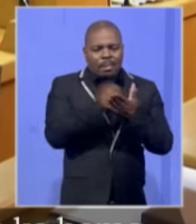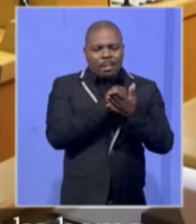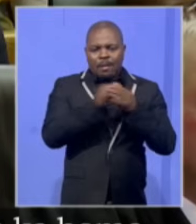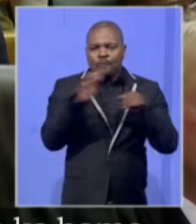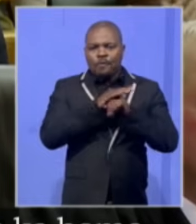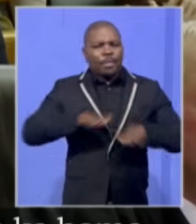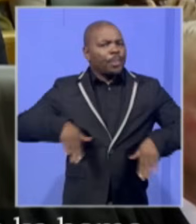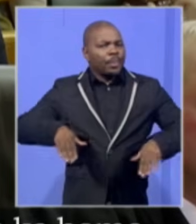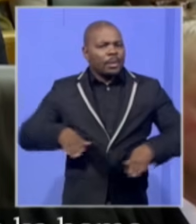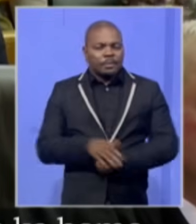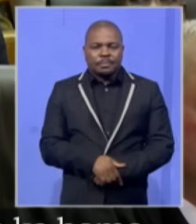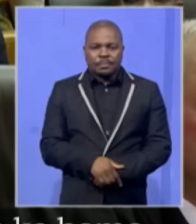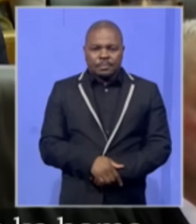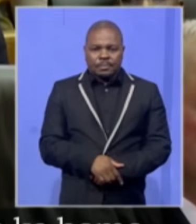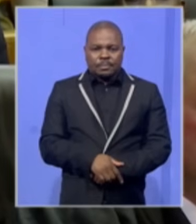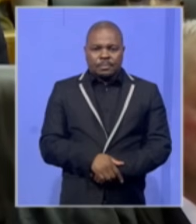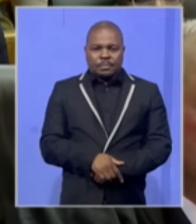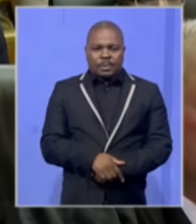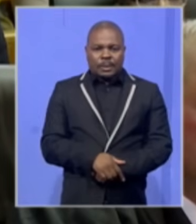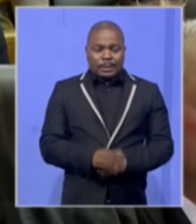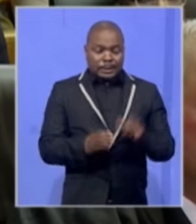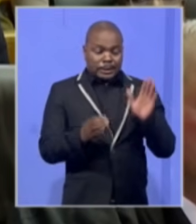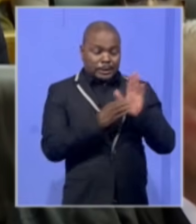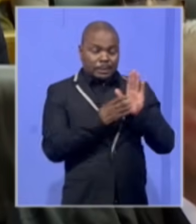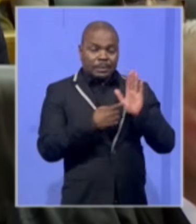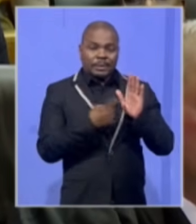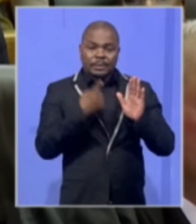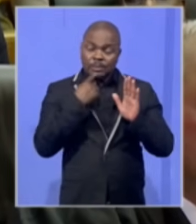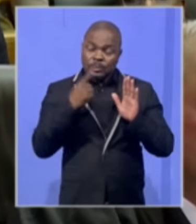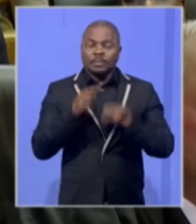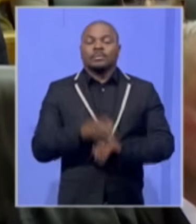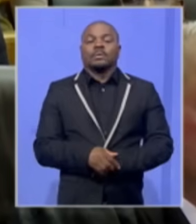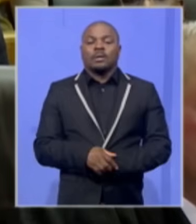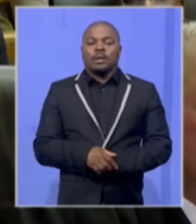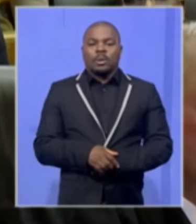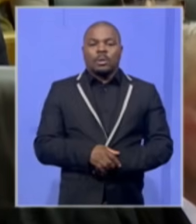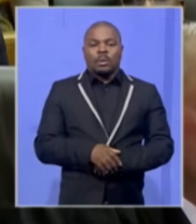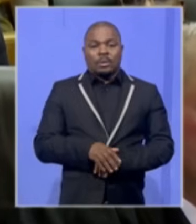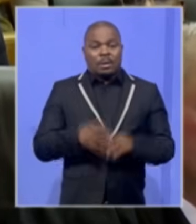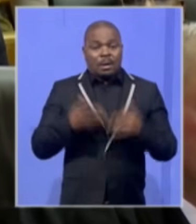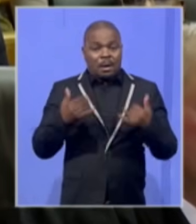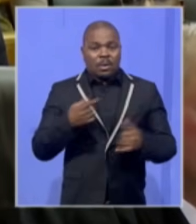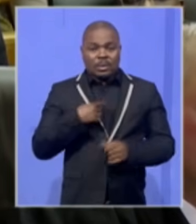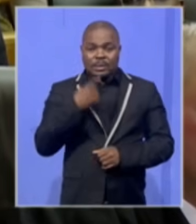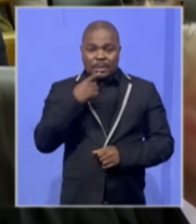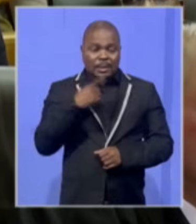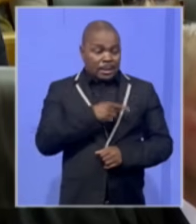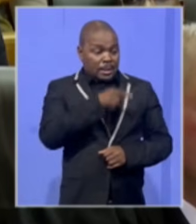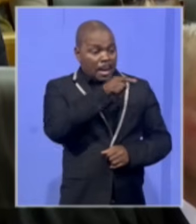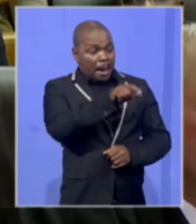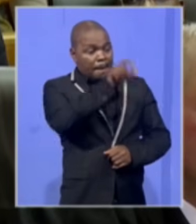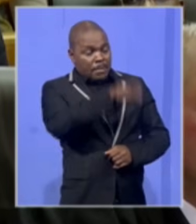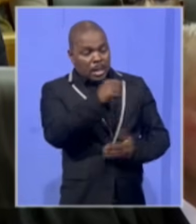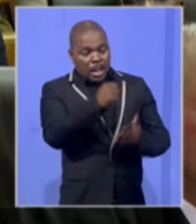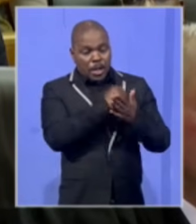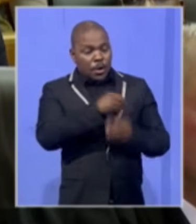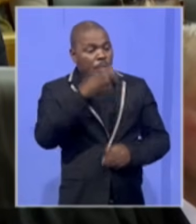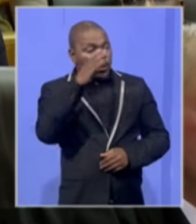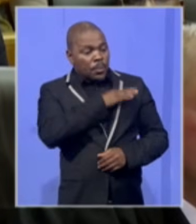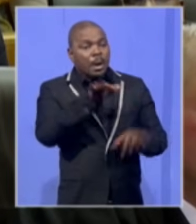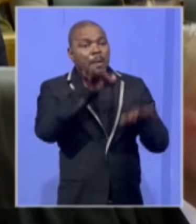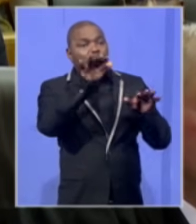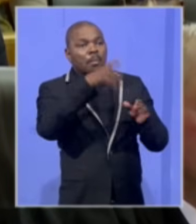botlalo. What the chapter does, what these sections do, is to regulate unregistered persons taking deposits